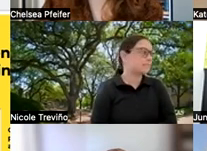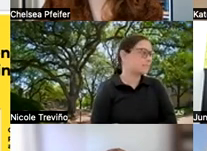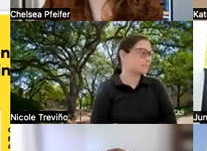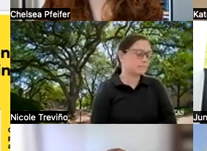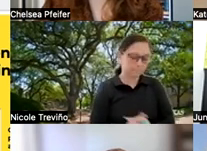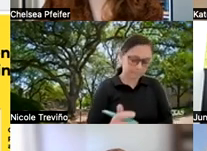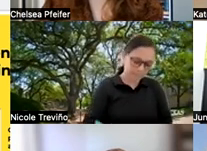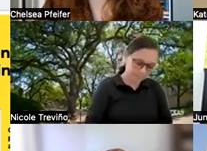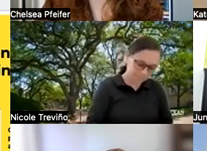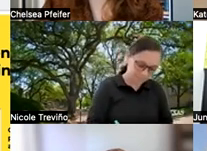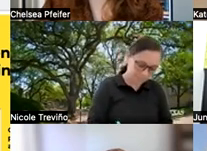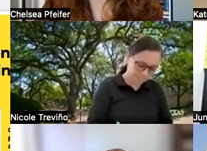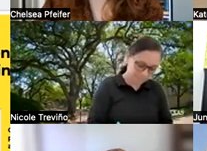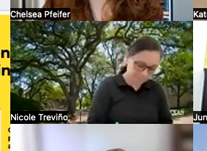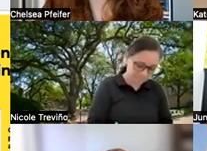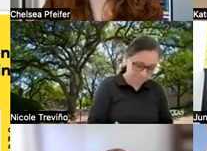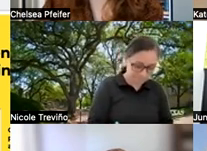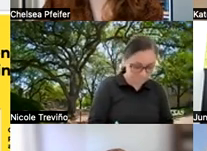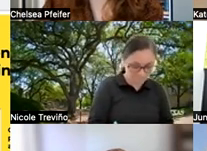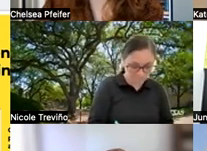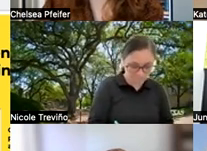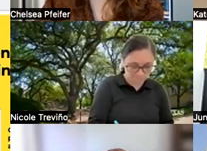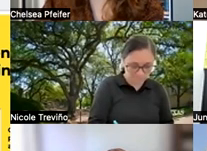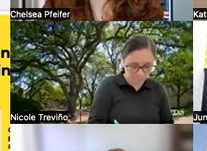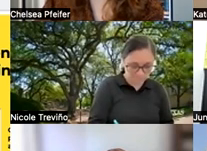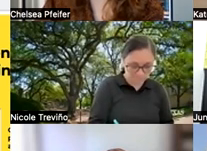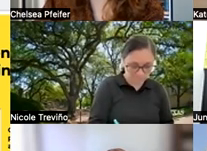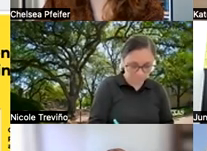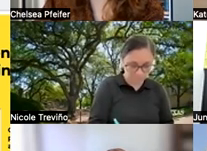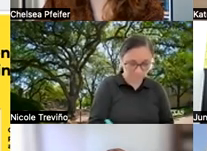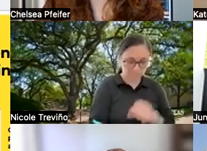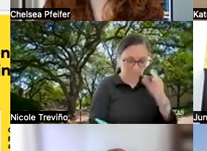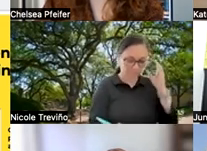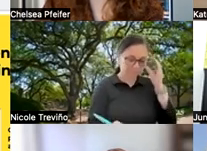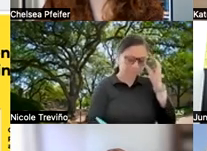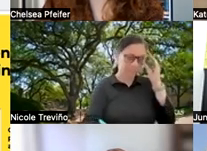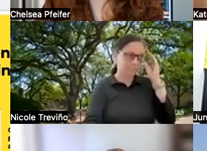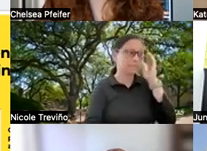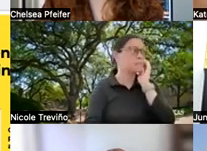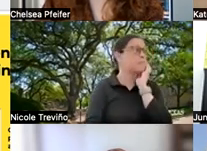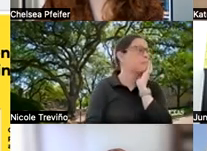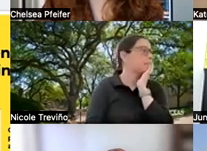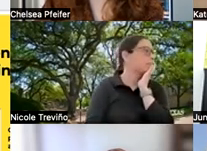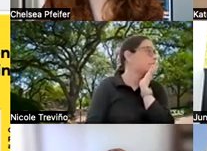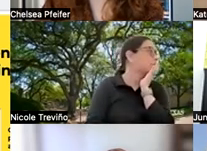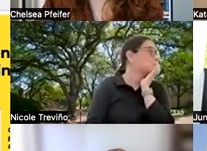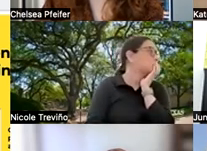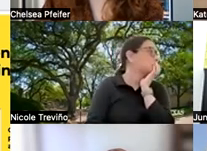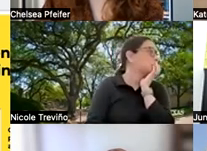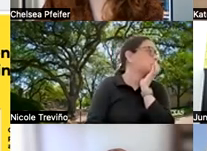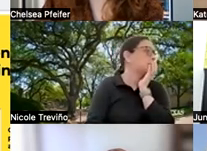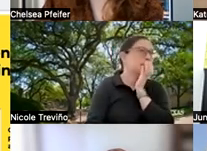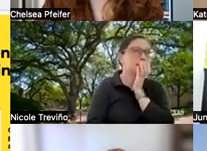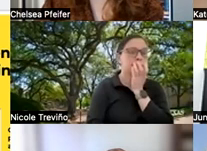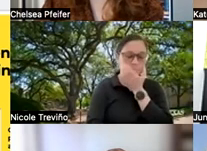a category. And then we talked a little bit about the workforce and the relationships around that family, right?